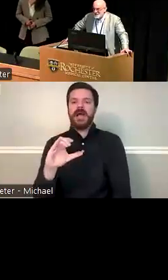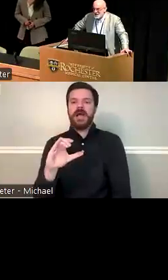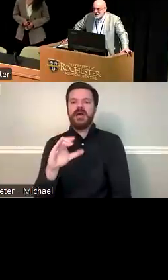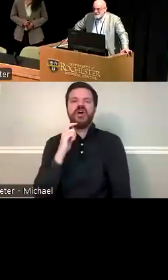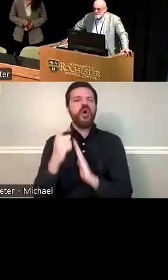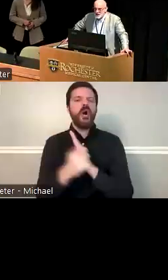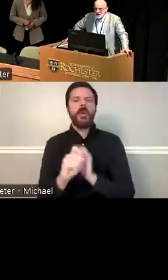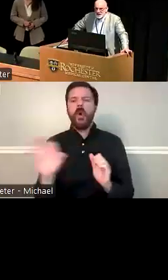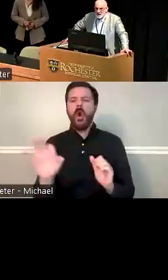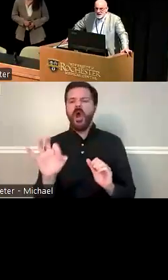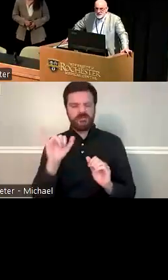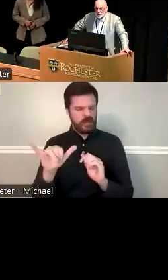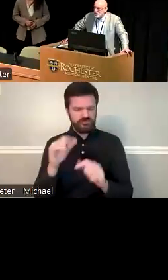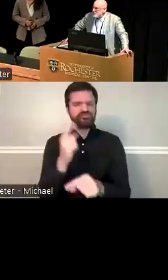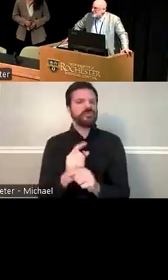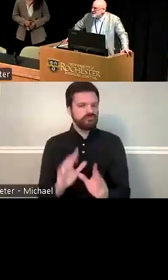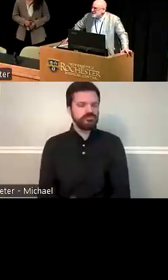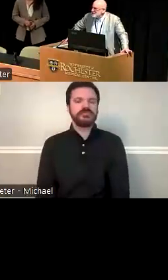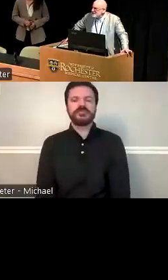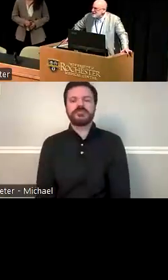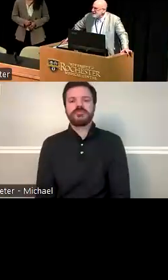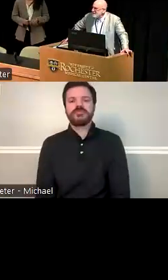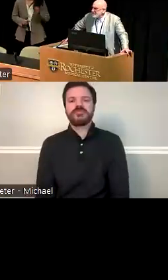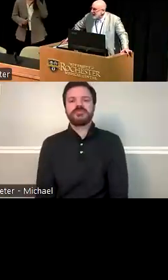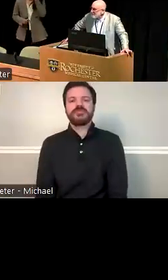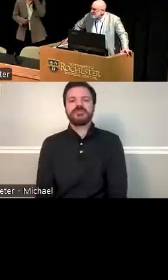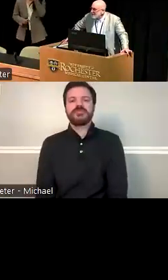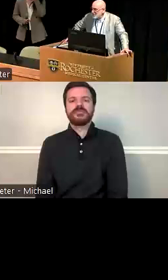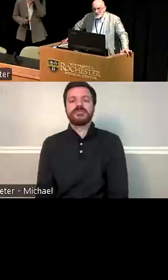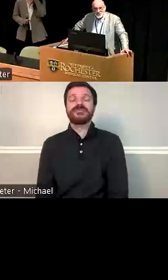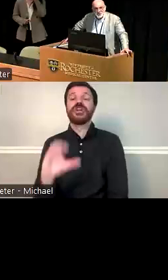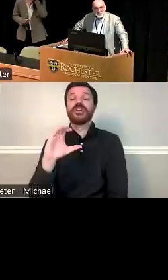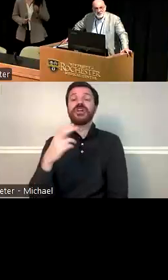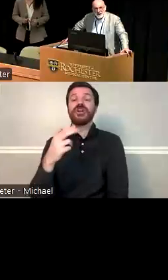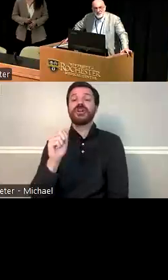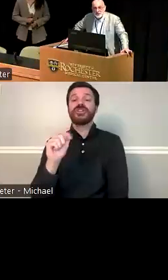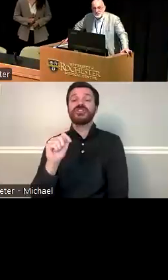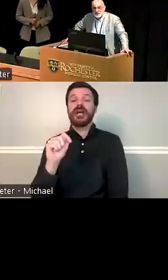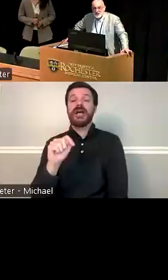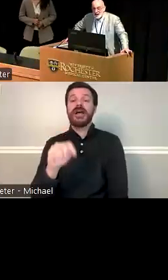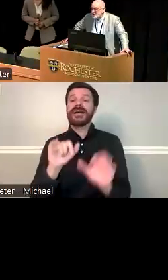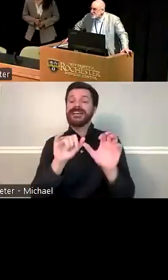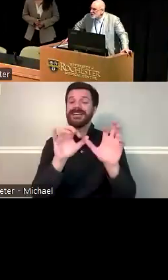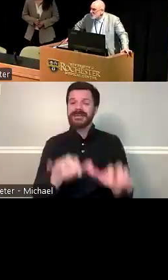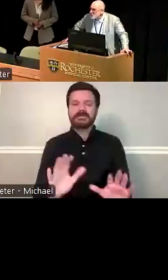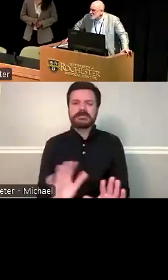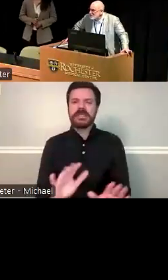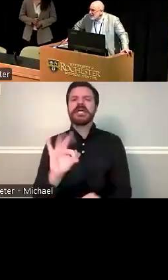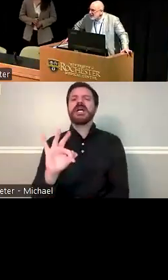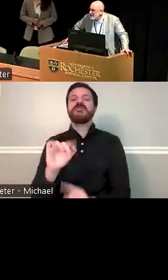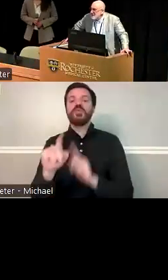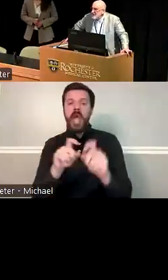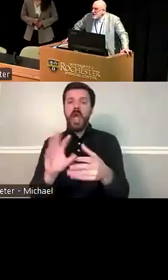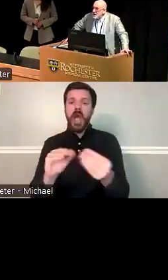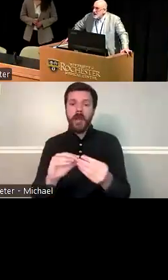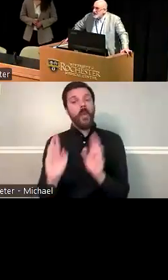by design. Don't use the chat if you're on Zoom. If you have questions or comments, which we hope you do at the